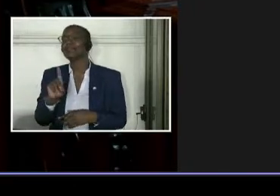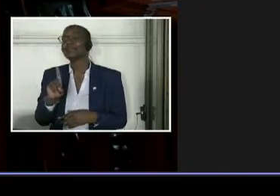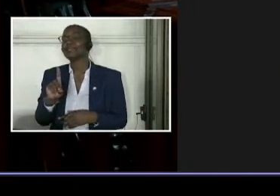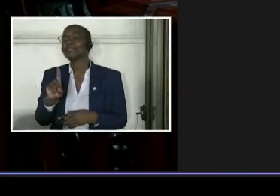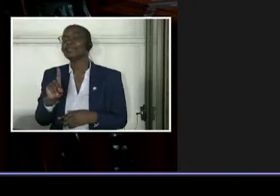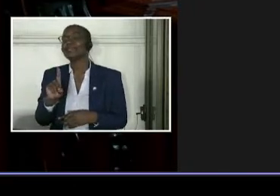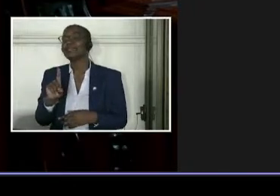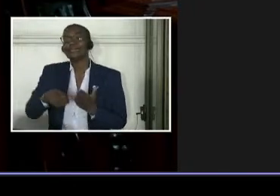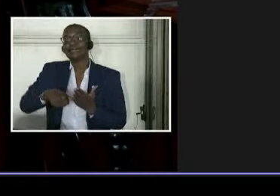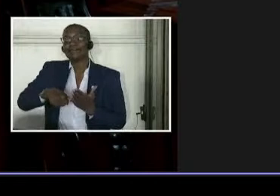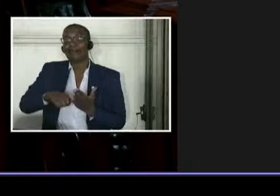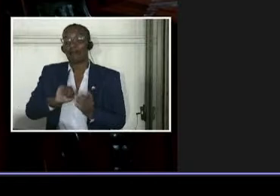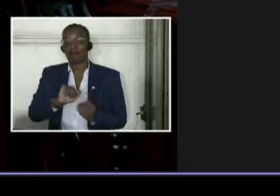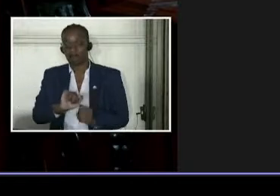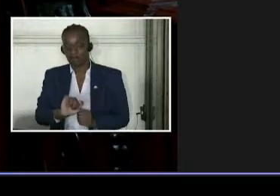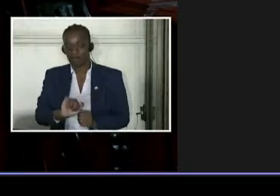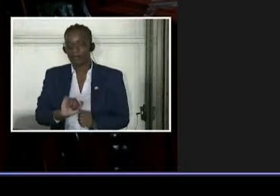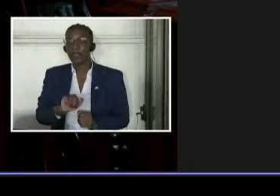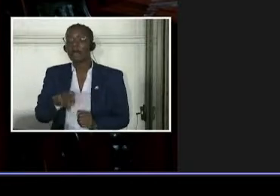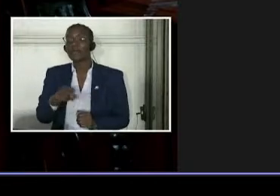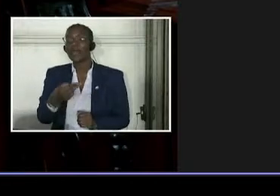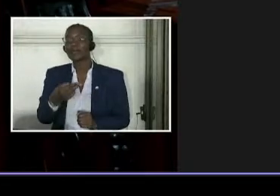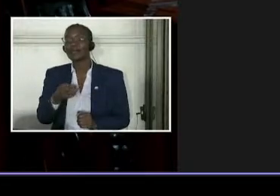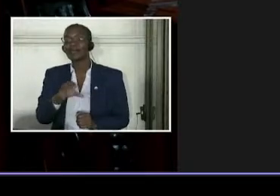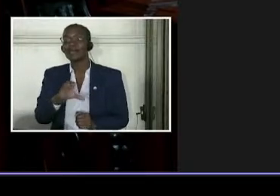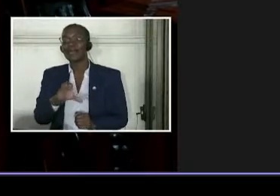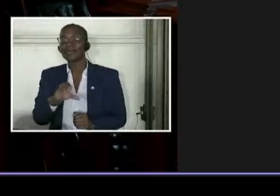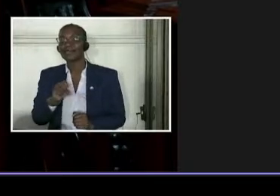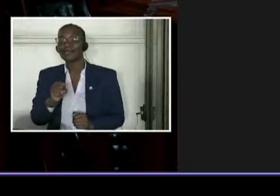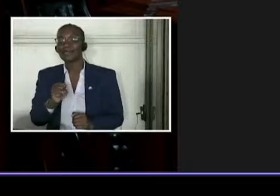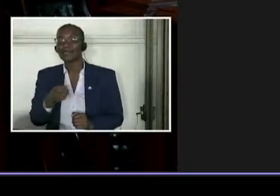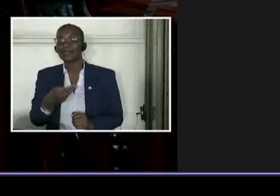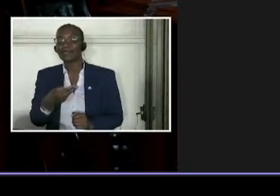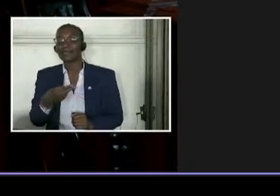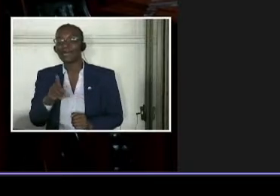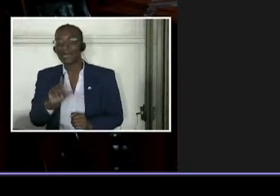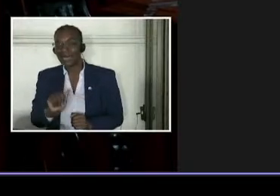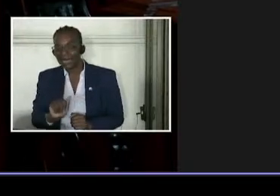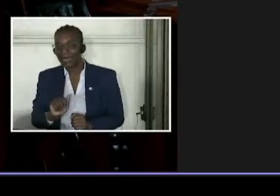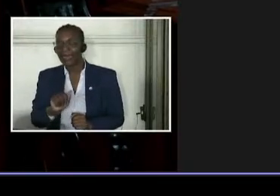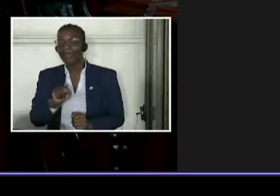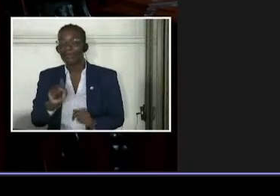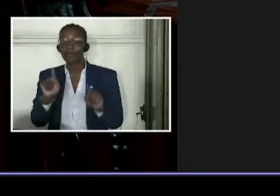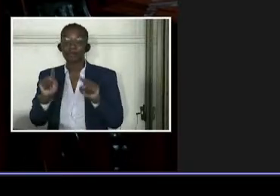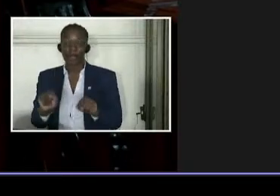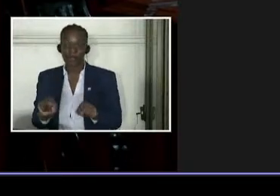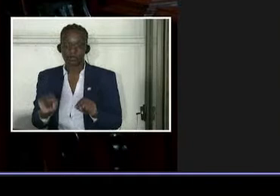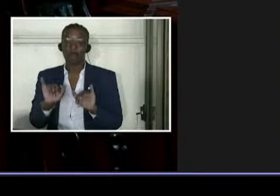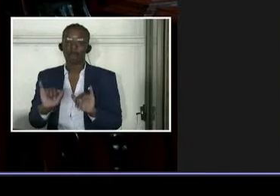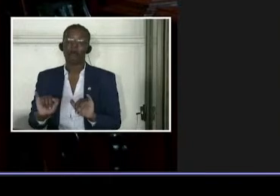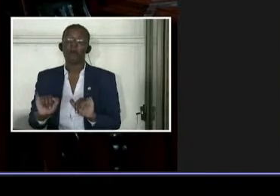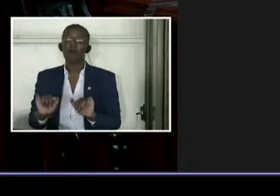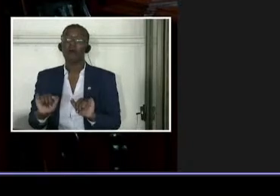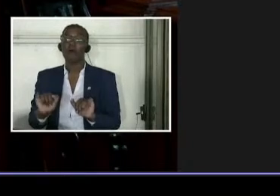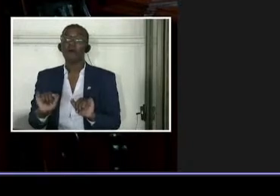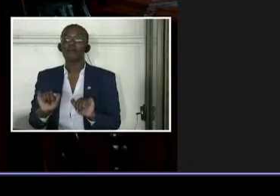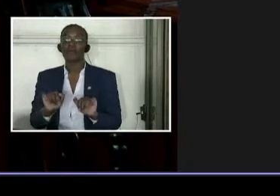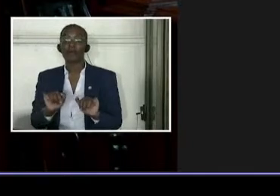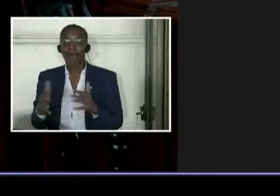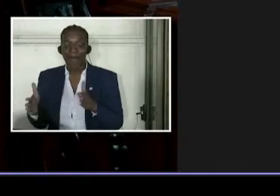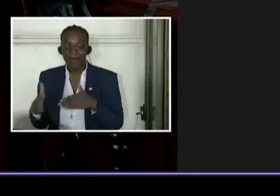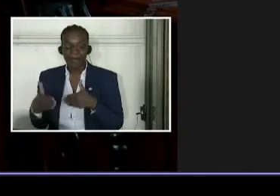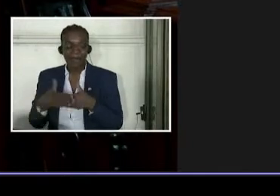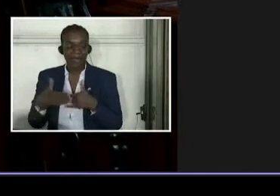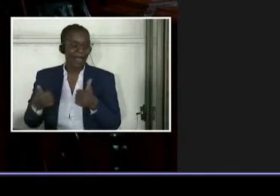The project within the PHSHDA seek to address partial integration as well as the